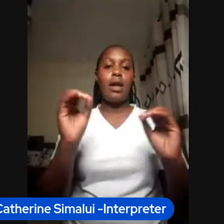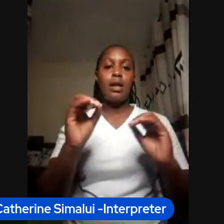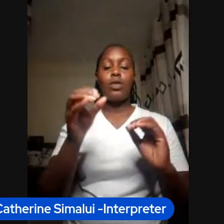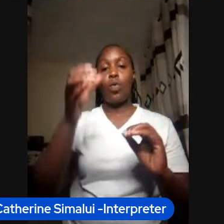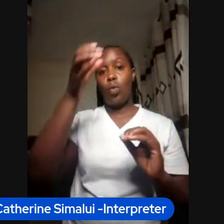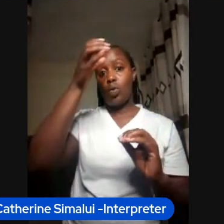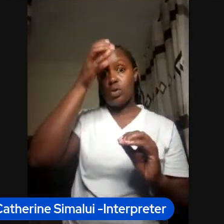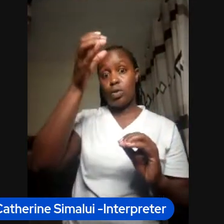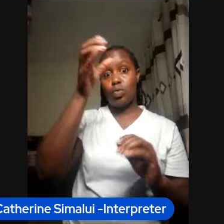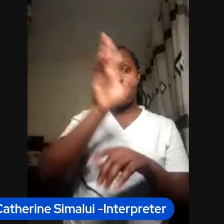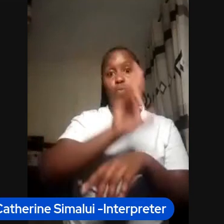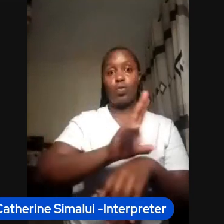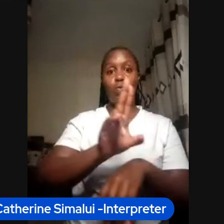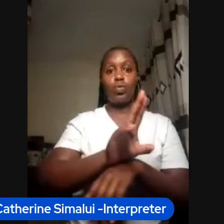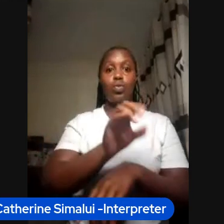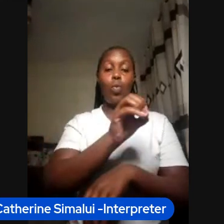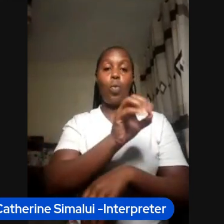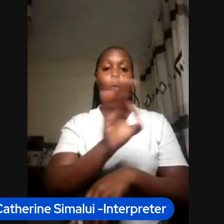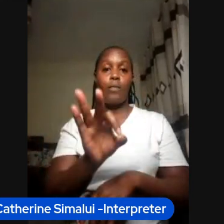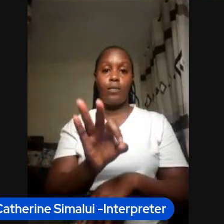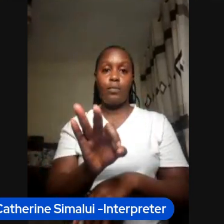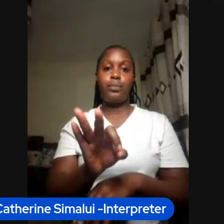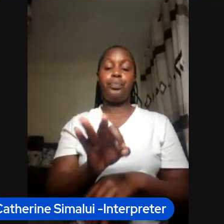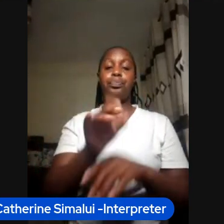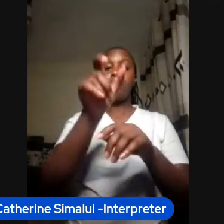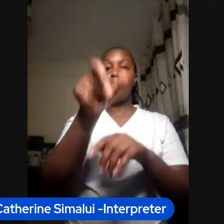use of persons with